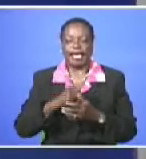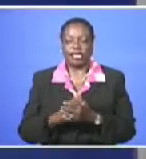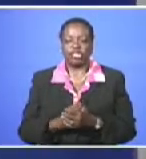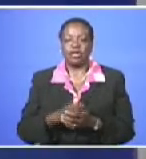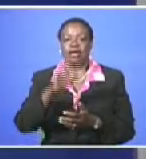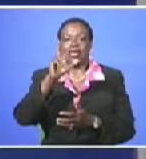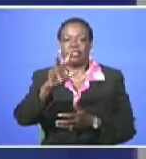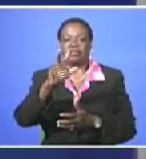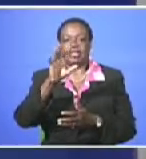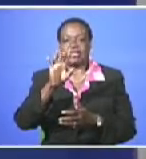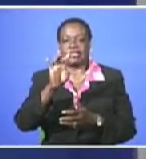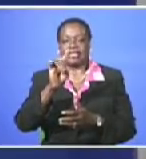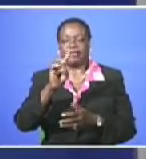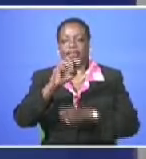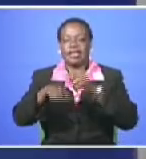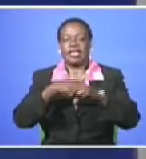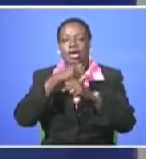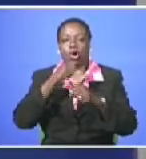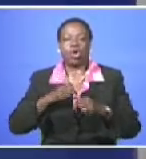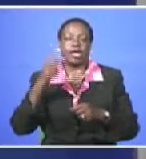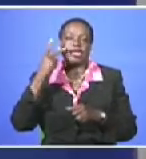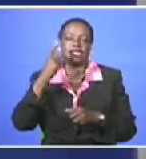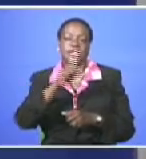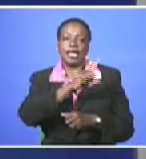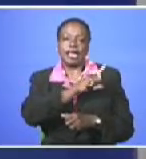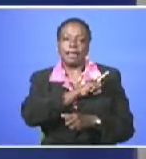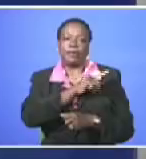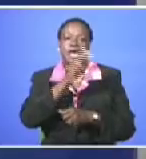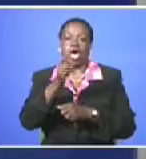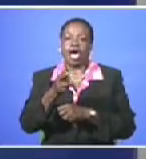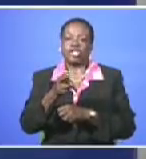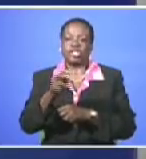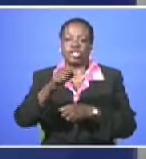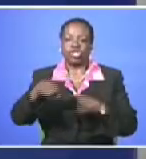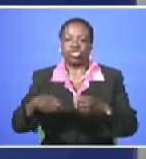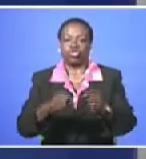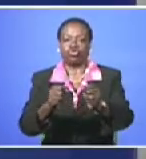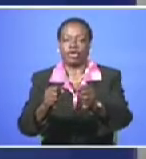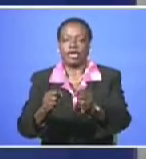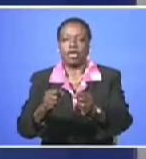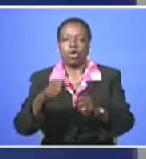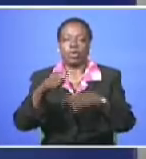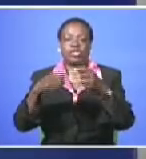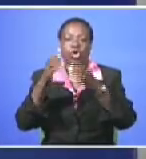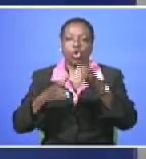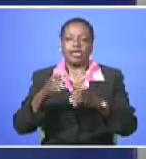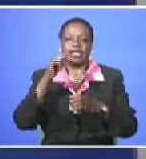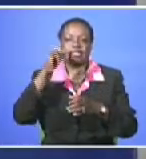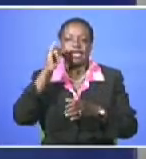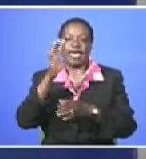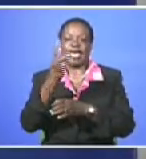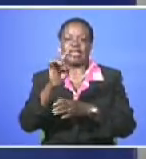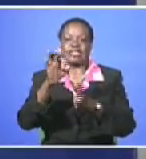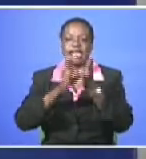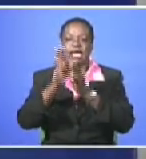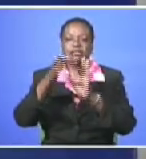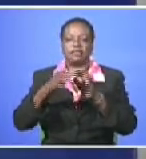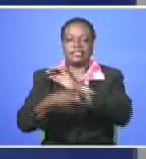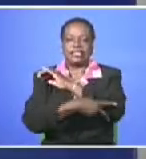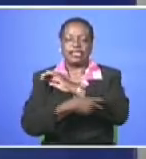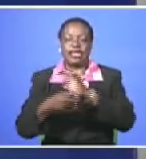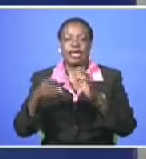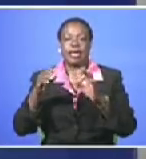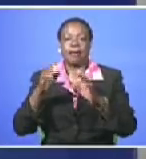37-year-old Kenesha Lightburn of Hutchinson Street was arraigned in the magistrate's court yesterday on 18 counts of stealing by reason